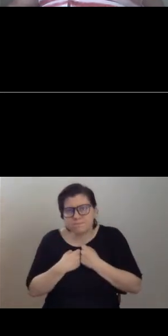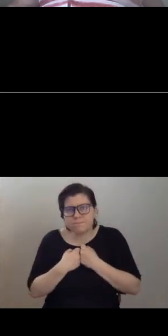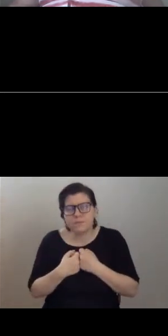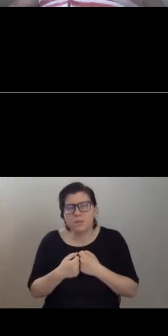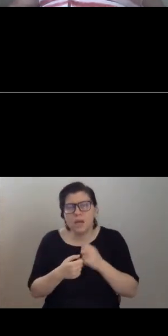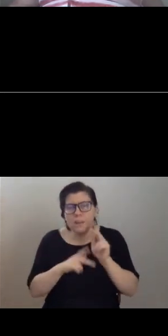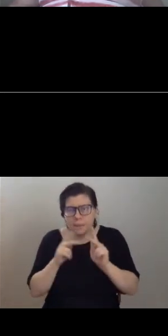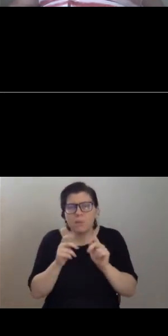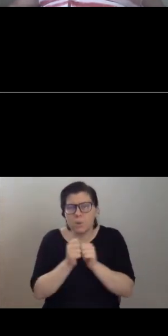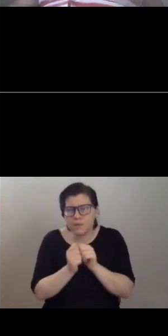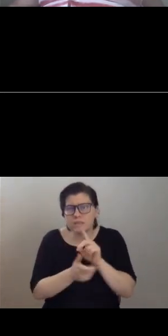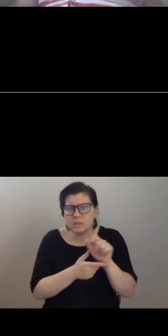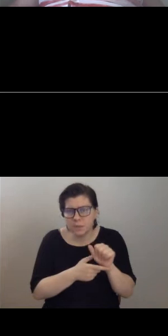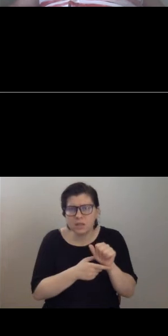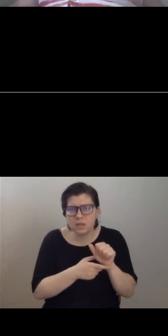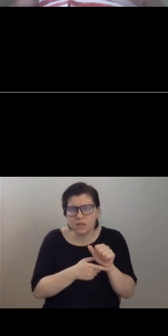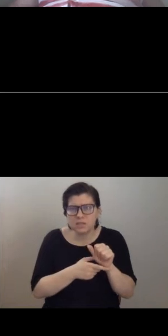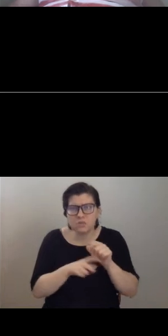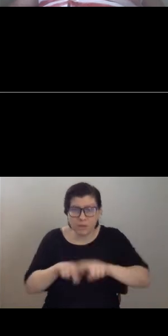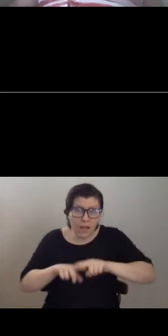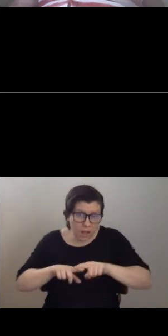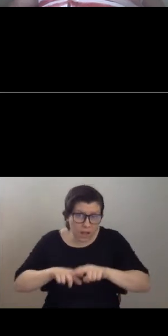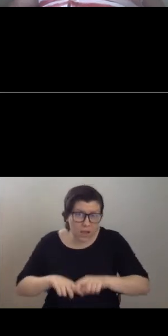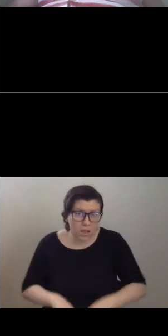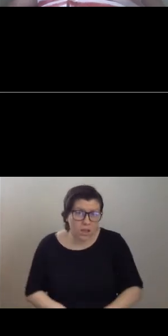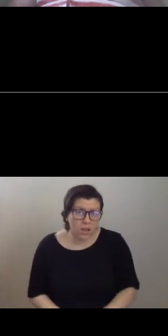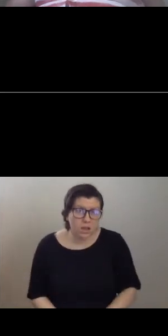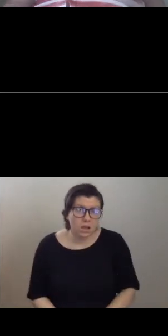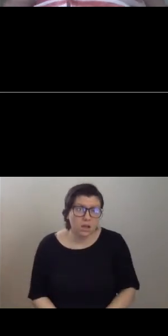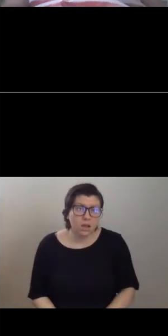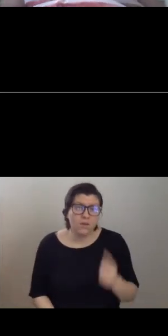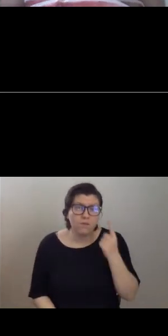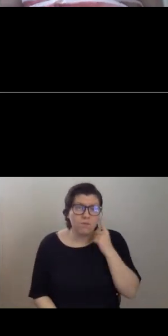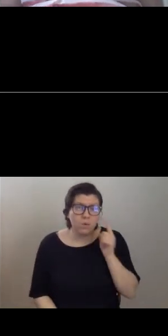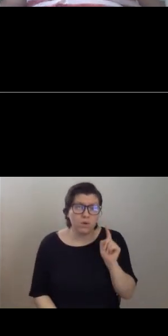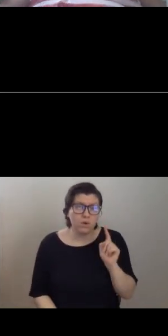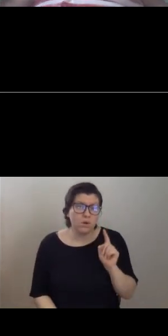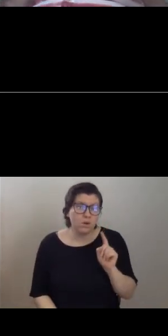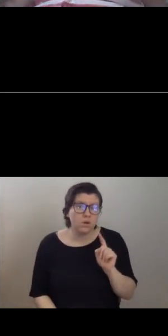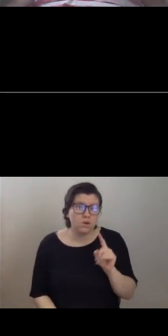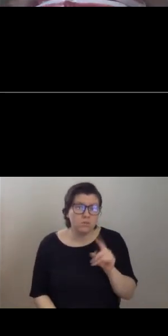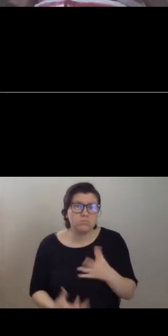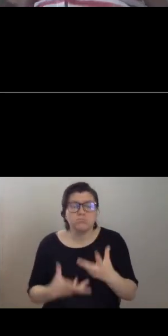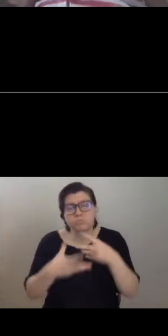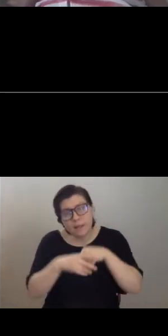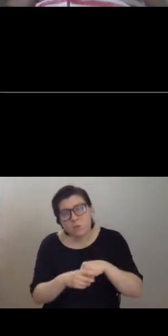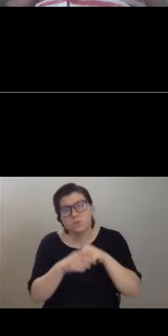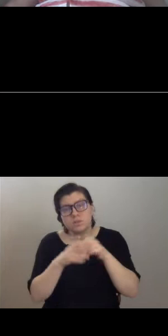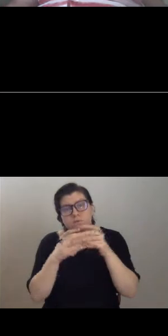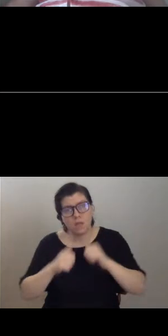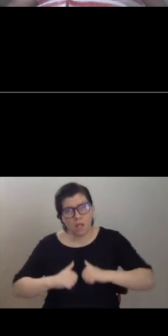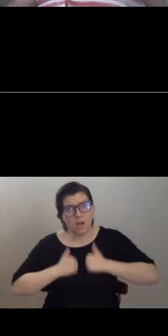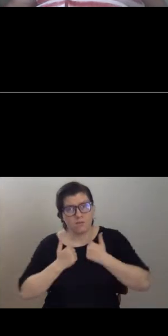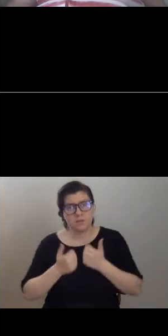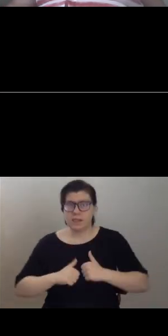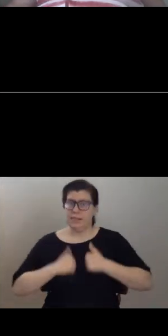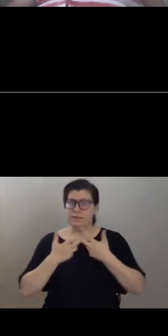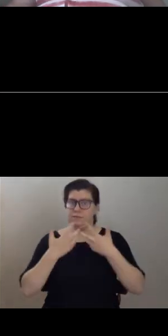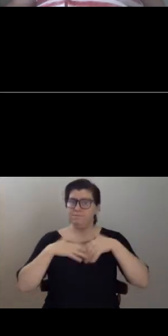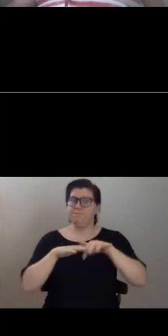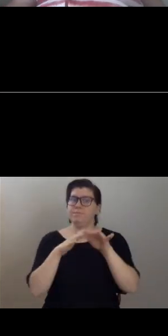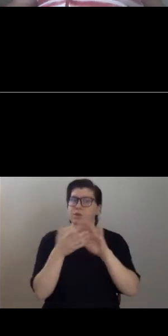with disabilities rely on to be able to have inclusive lives and live in the community.